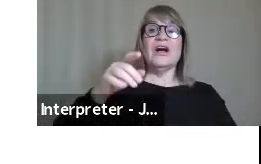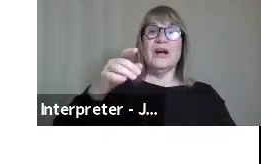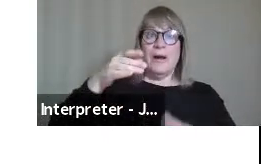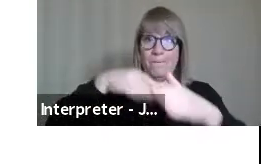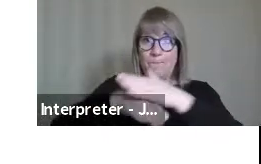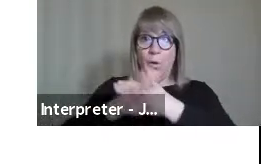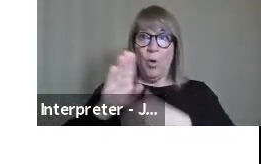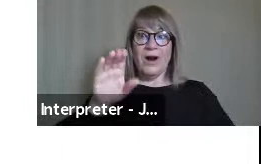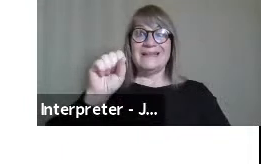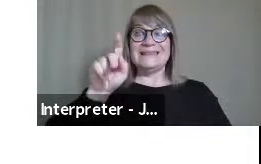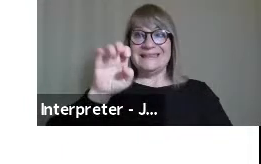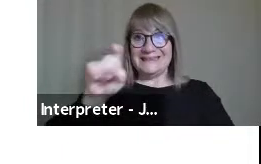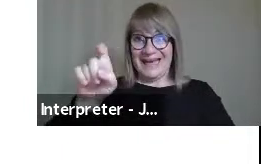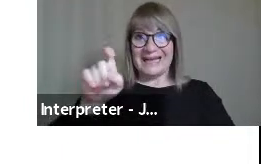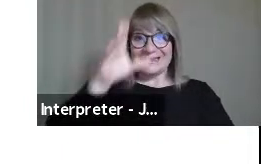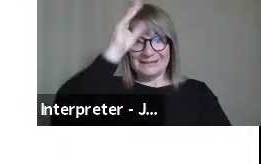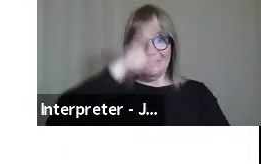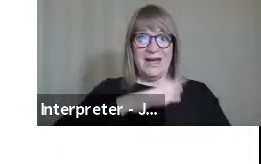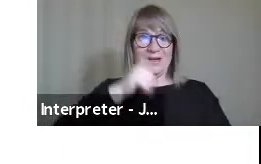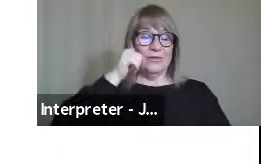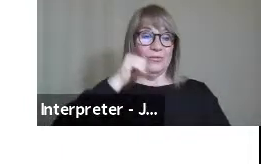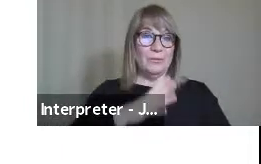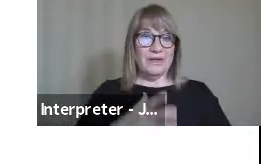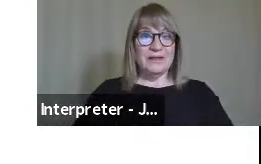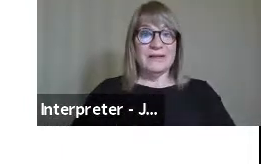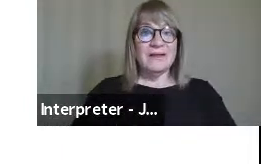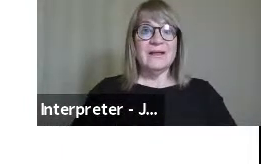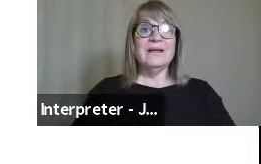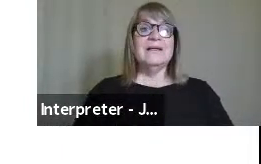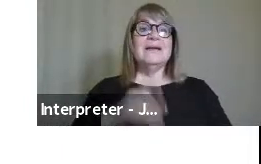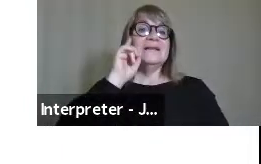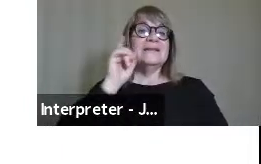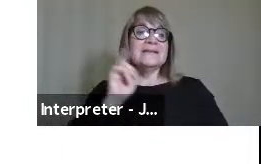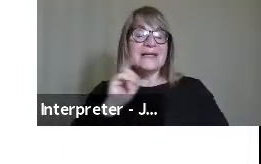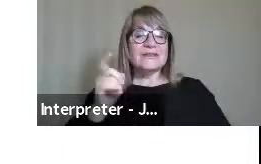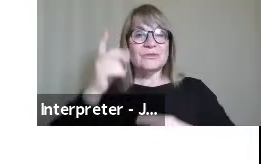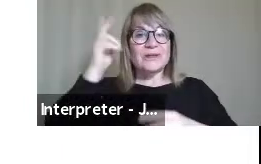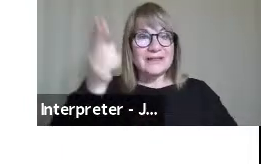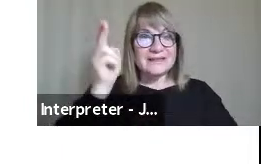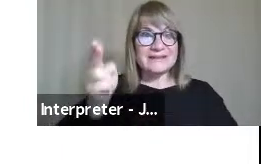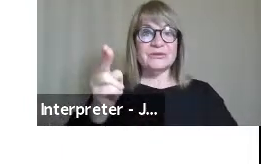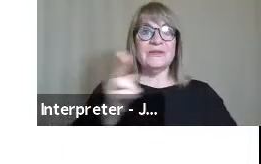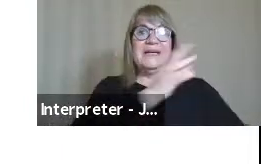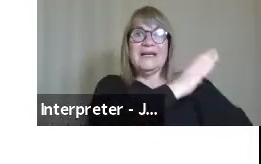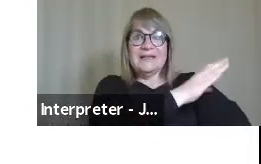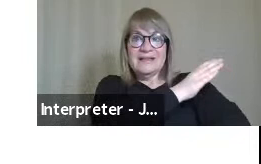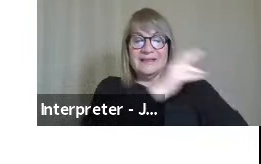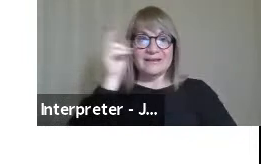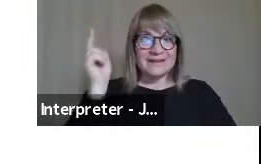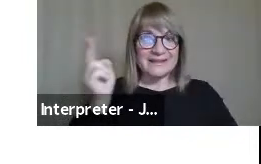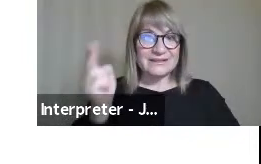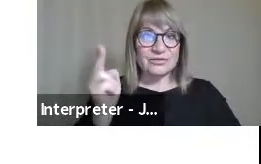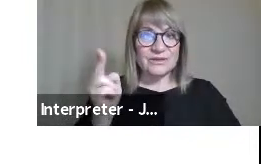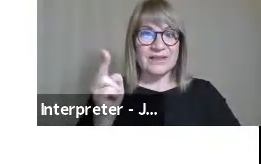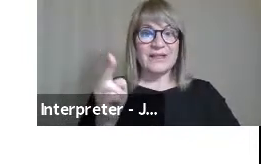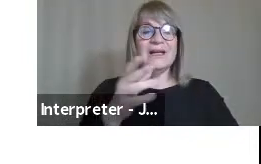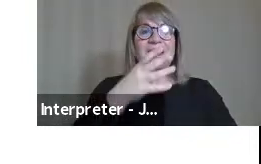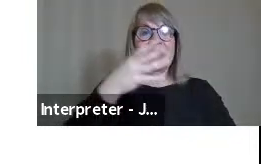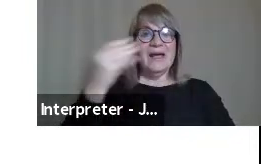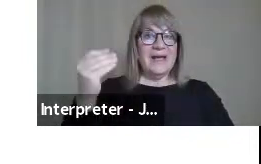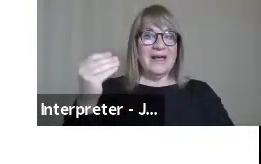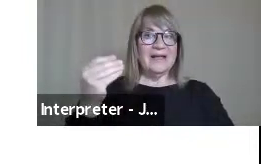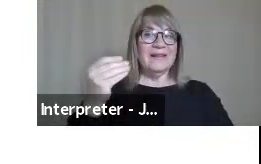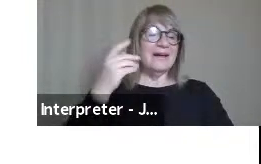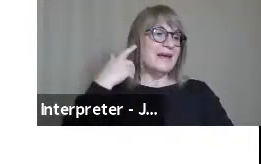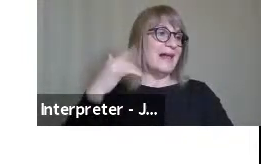of children as well as family history clinical history the specific legal provision of california's state eugenics